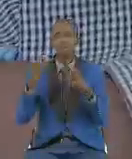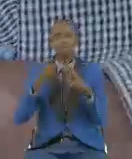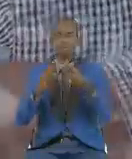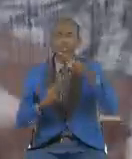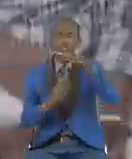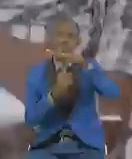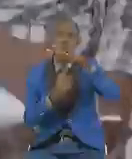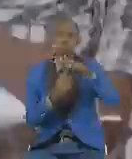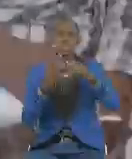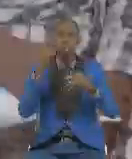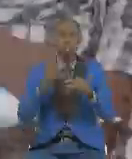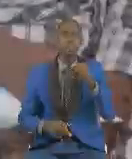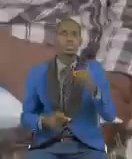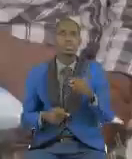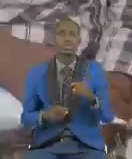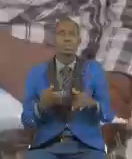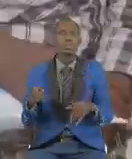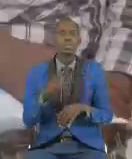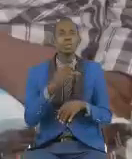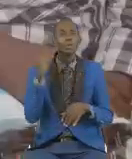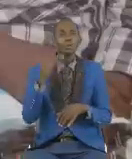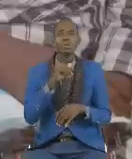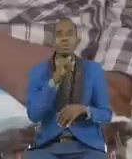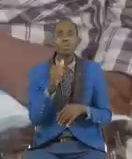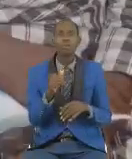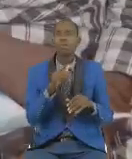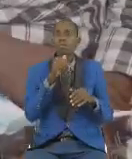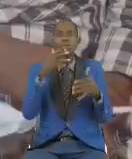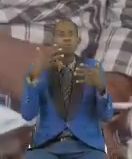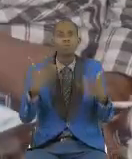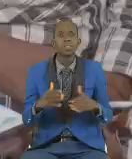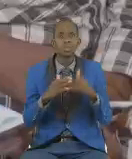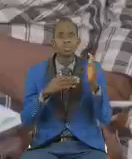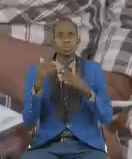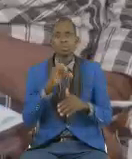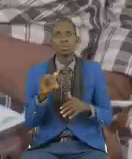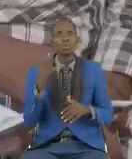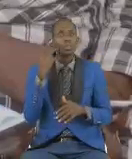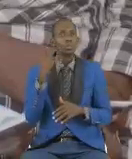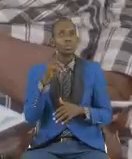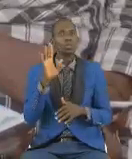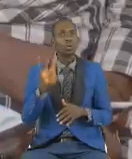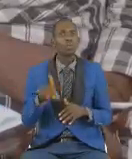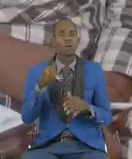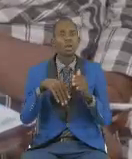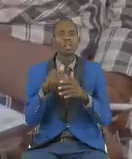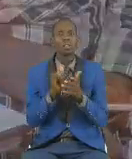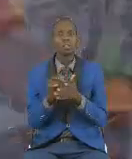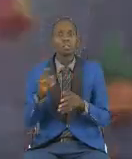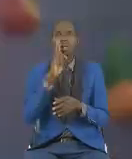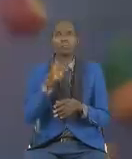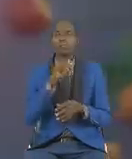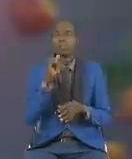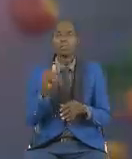very end. They were not unfinished buildings. You see, you find a lot of unfinished projects